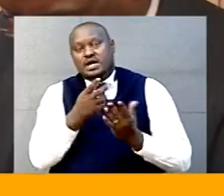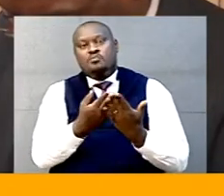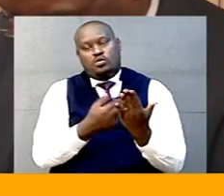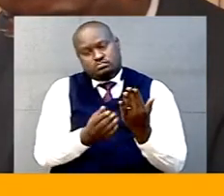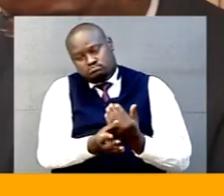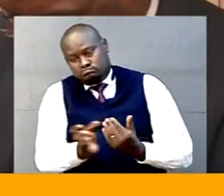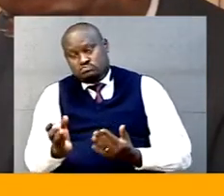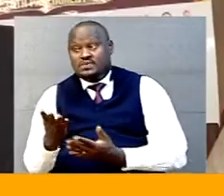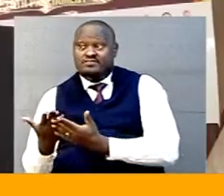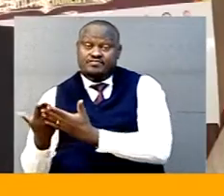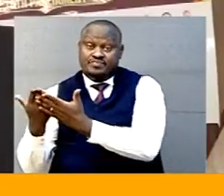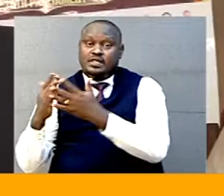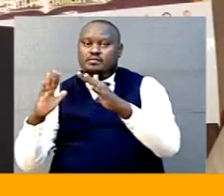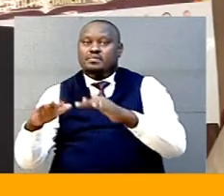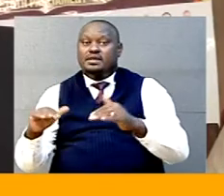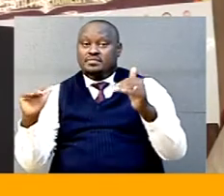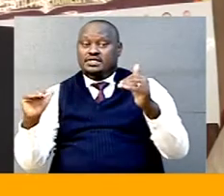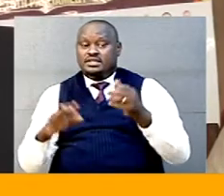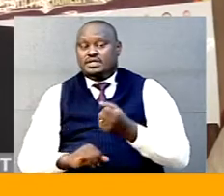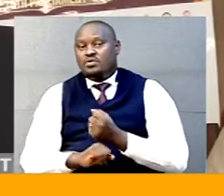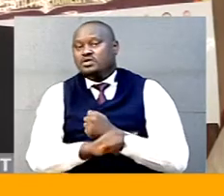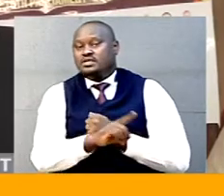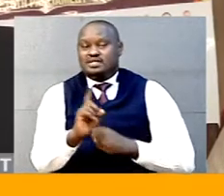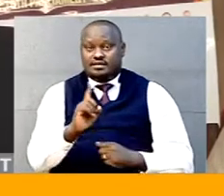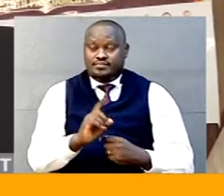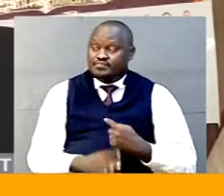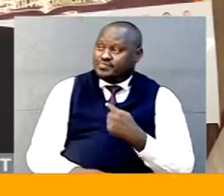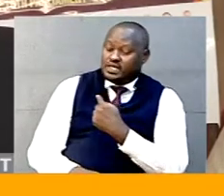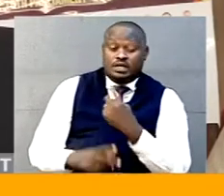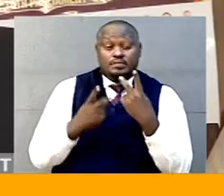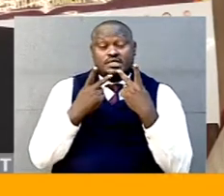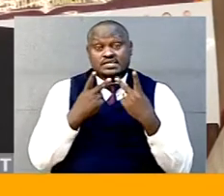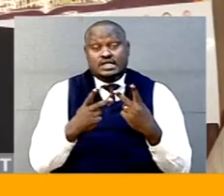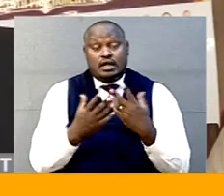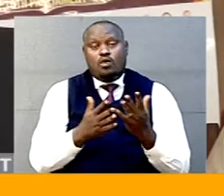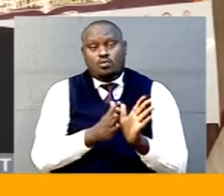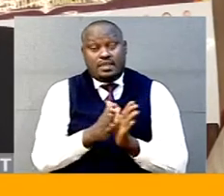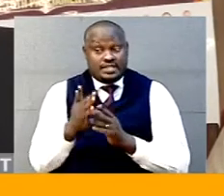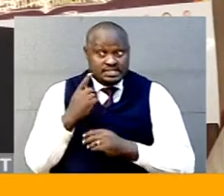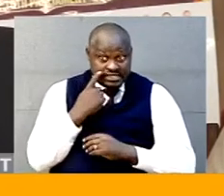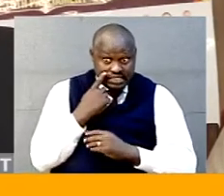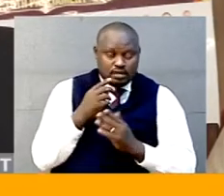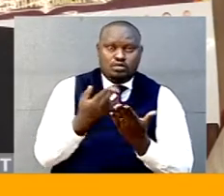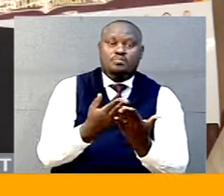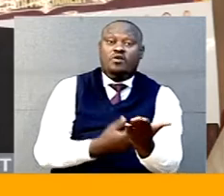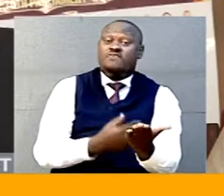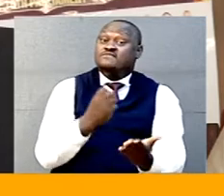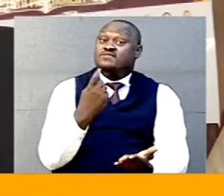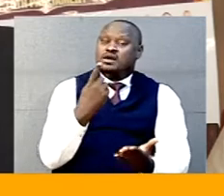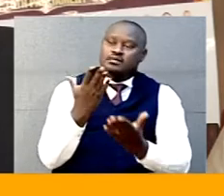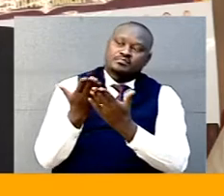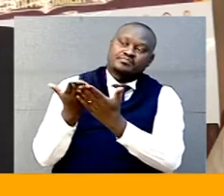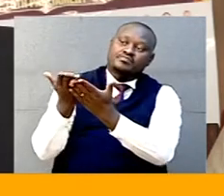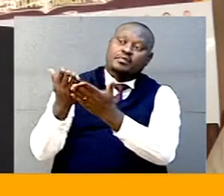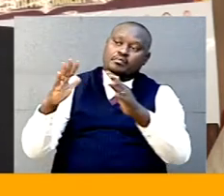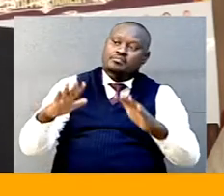floor of the House. The reason is they are in a very clear and will be known when the report is laid on the floor of Parliament.